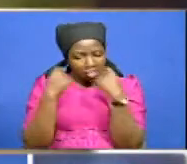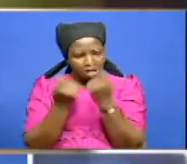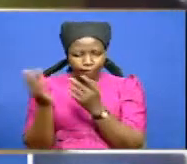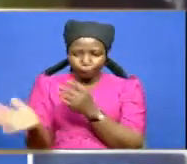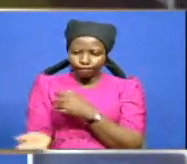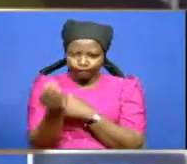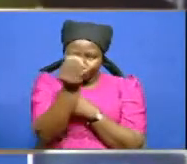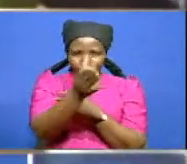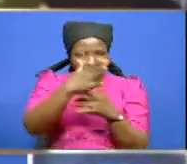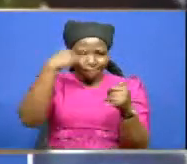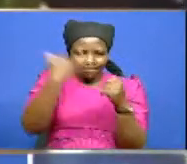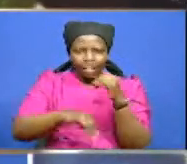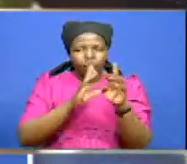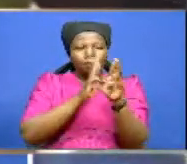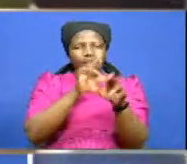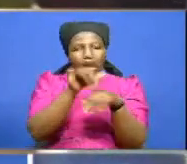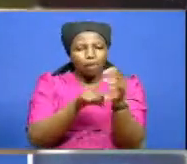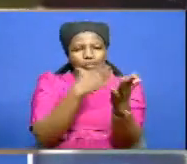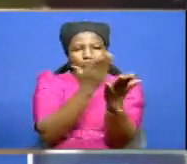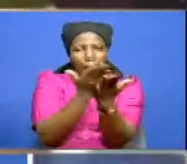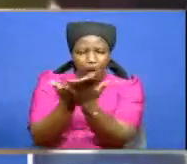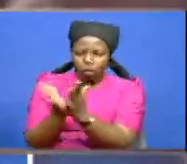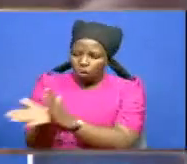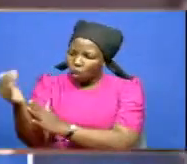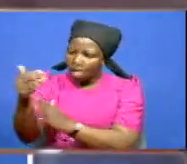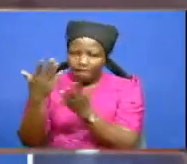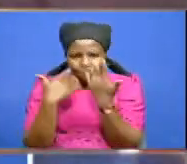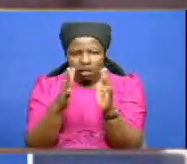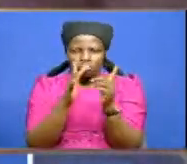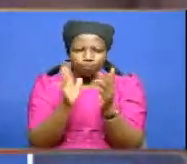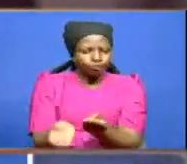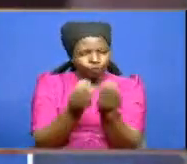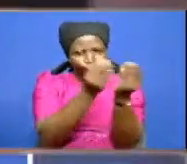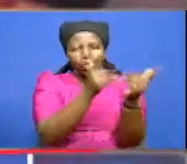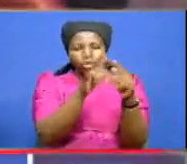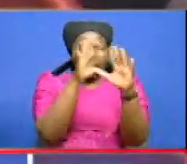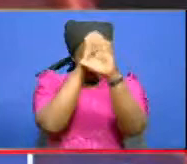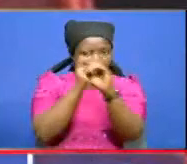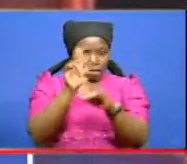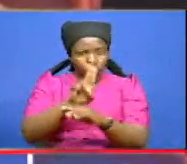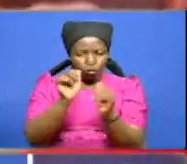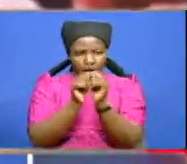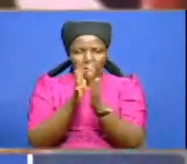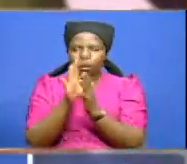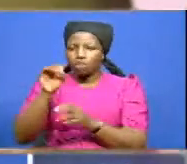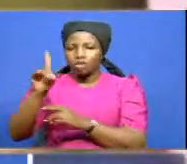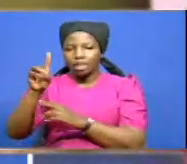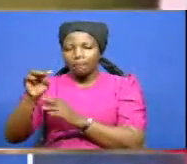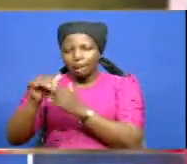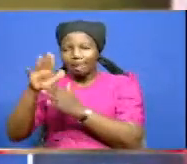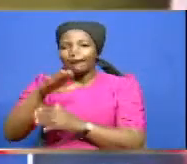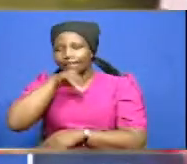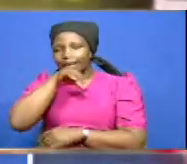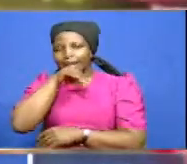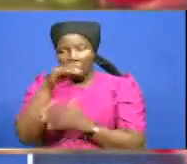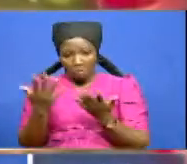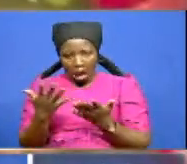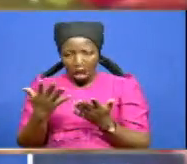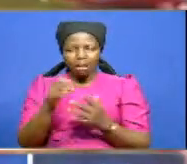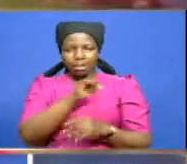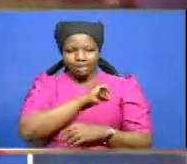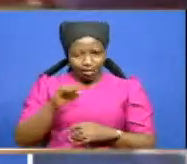presented a final report on the submissions collected to President Uhuru Kenyatta and ODM leader Raila Odinga at State Lodge